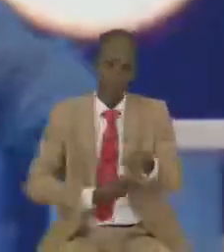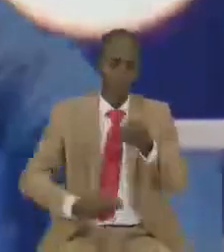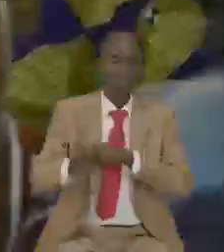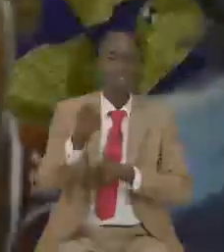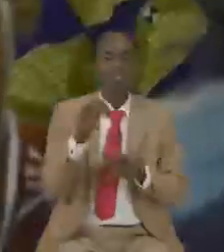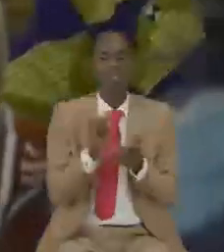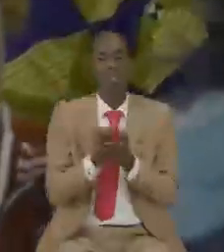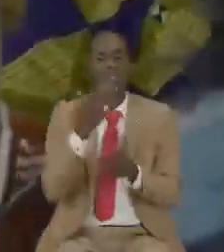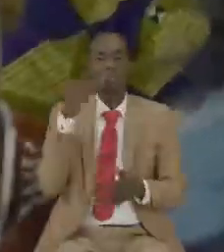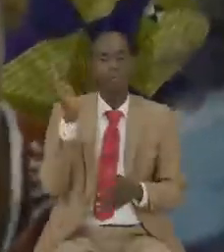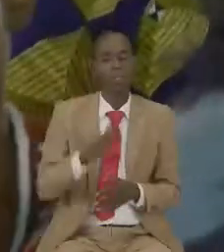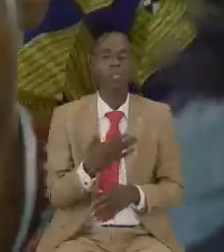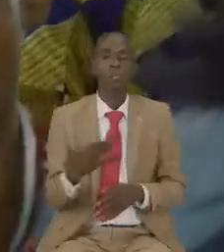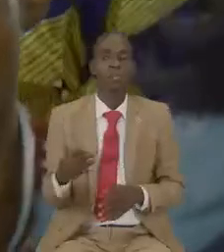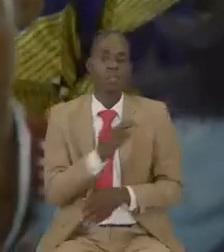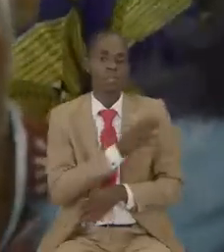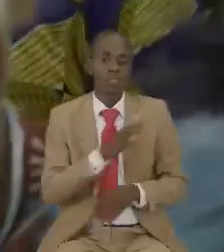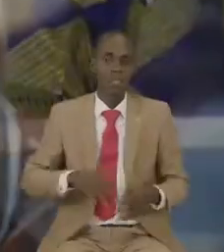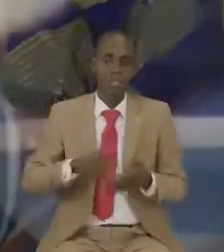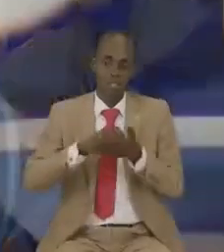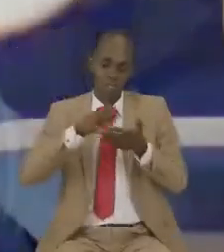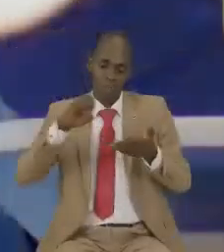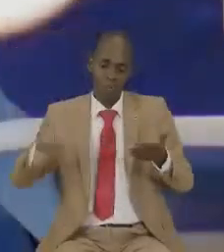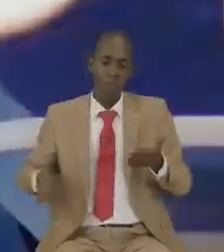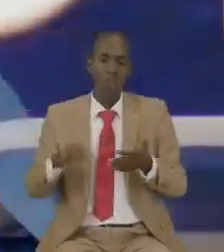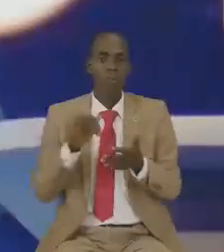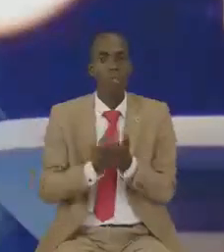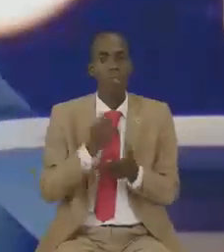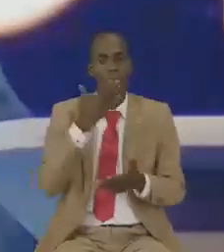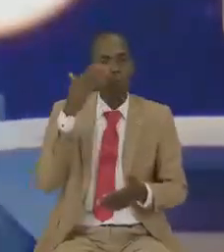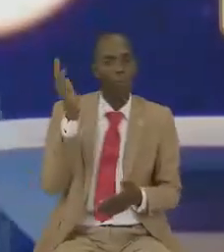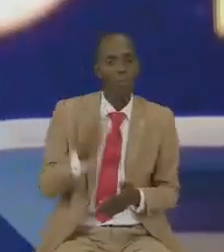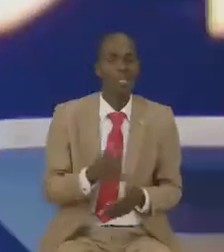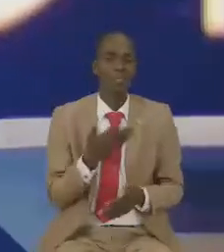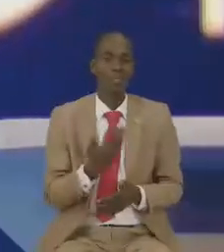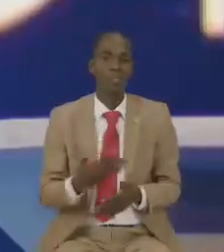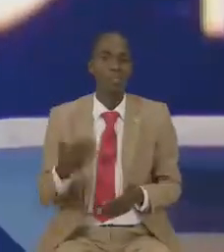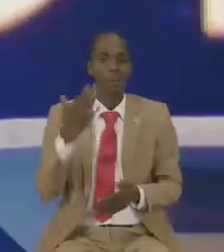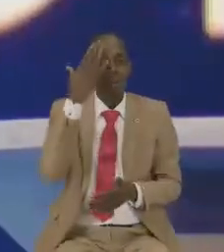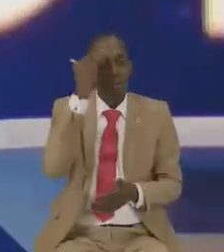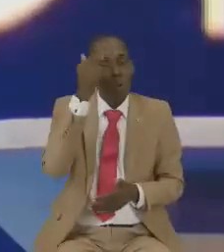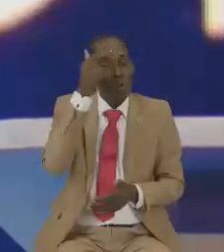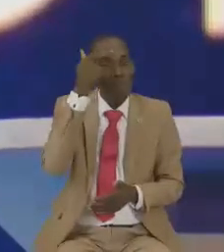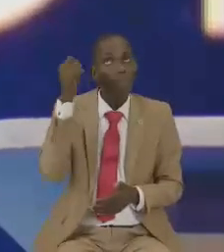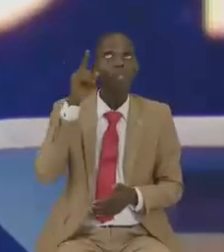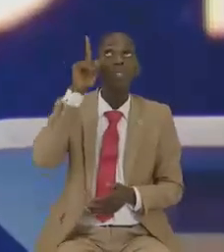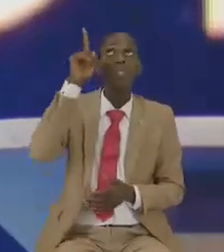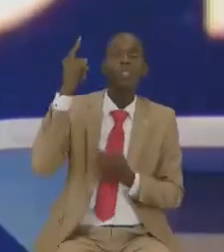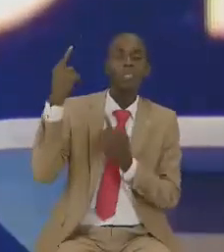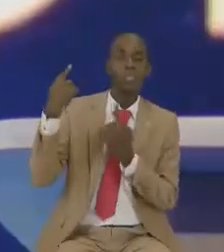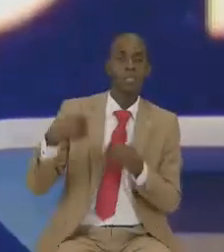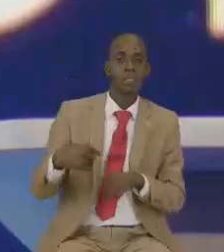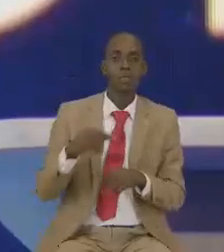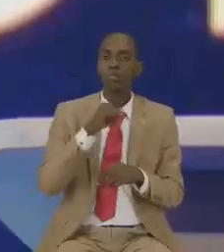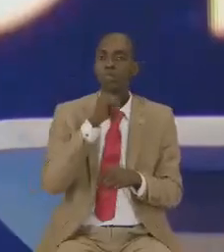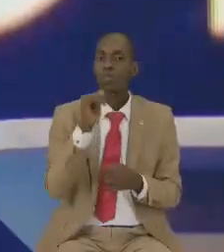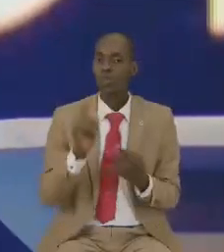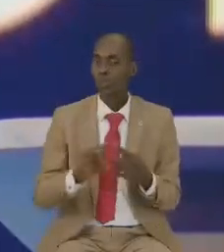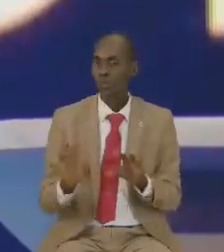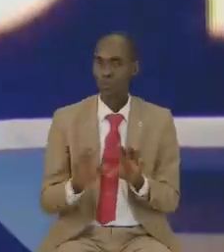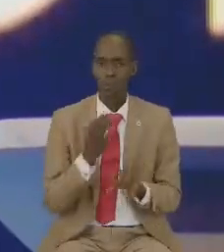evil thing. He removes that evil thing, because he came not to do evil.